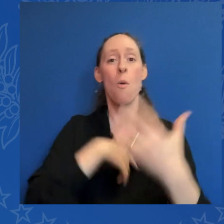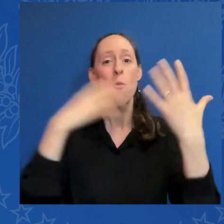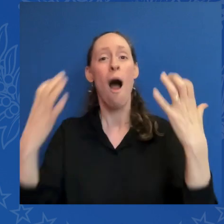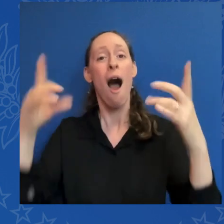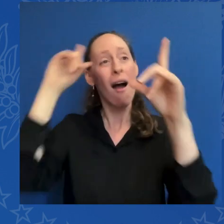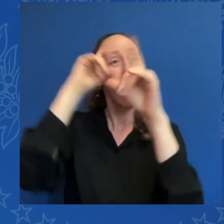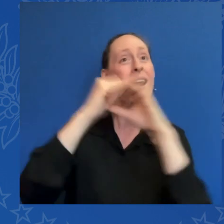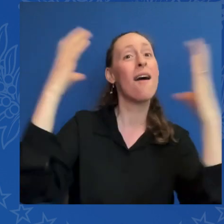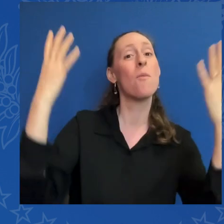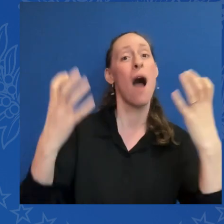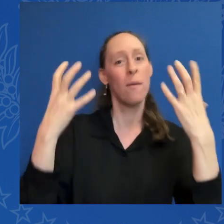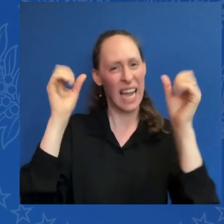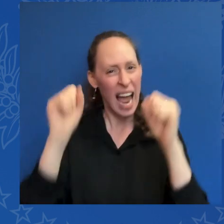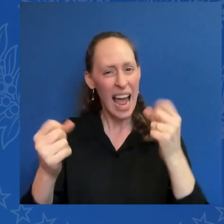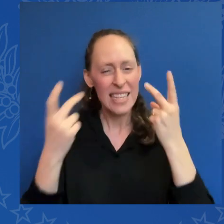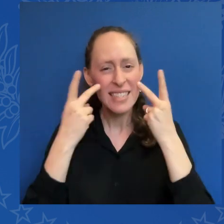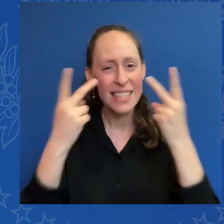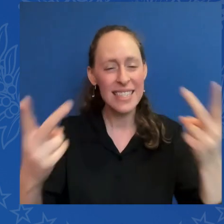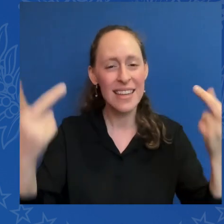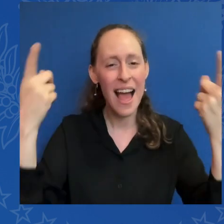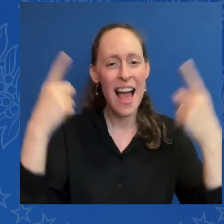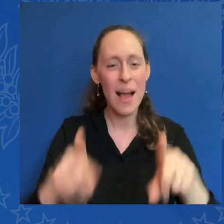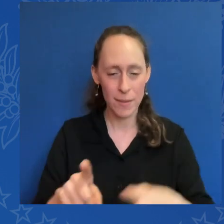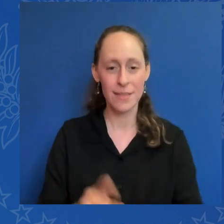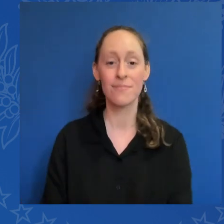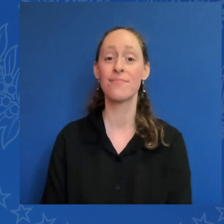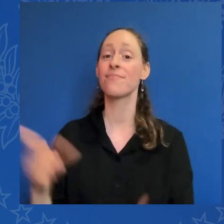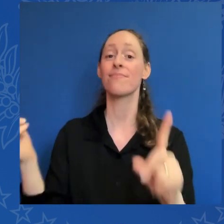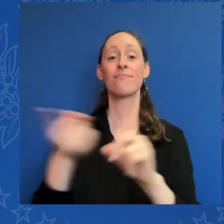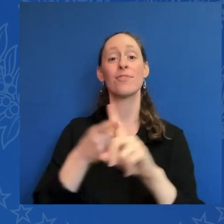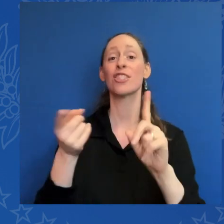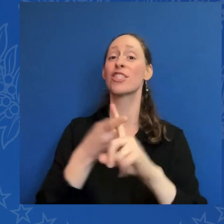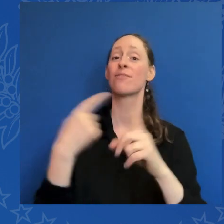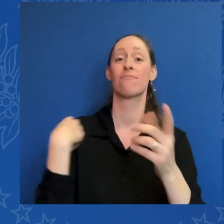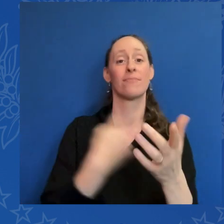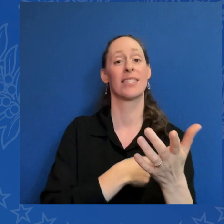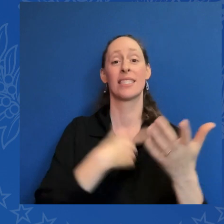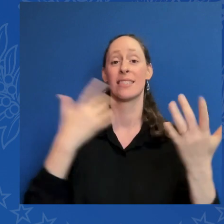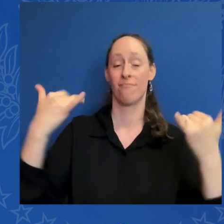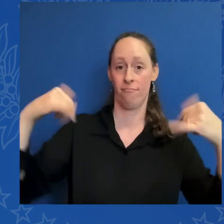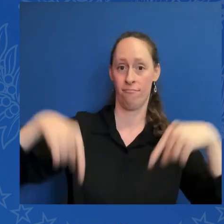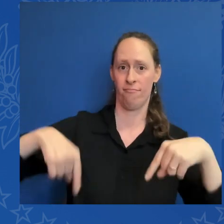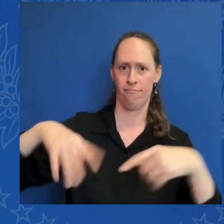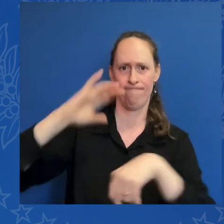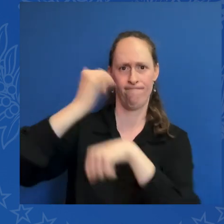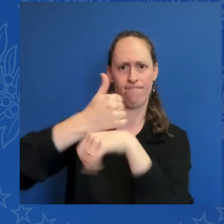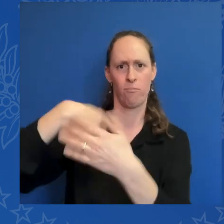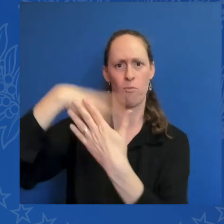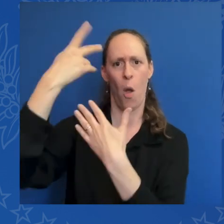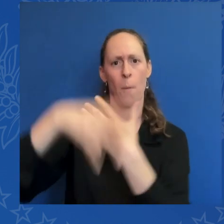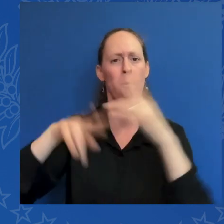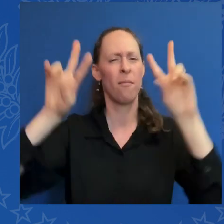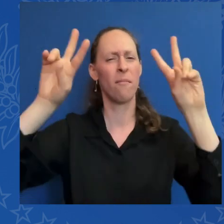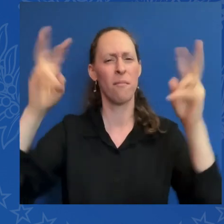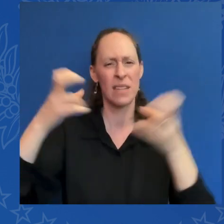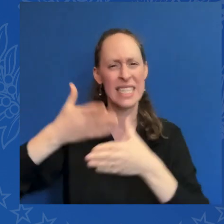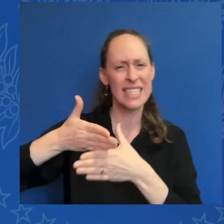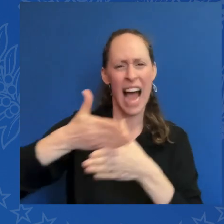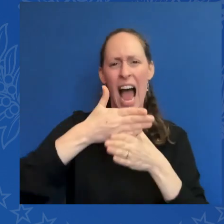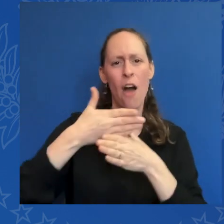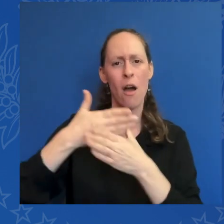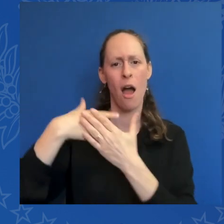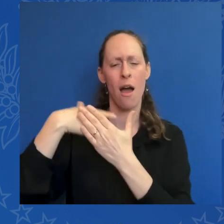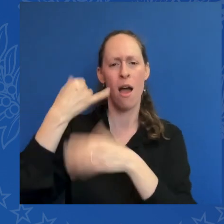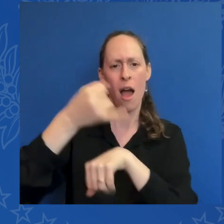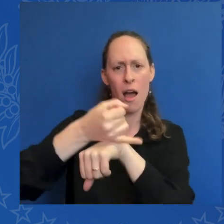Initiative so that we can make the most of these opportunities to cooperate to our collective benefit. Much has